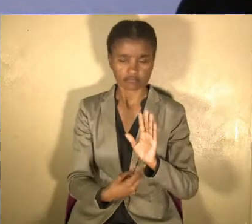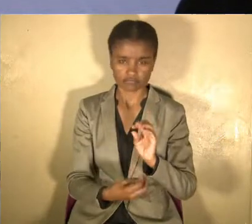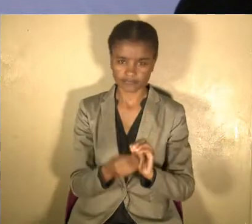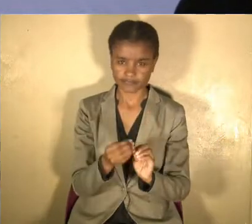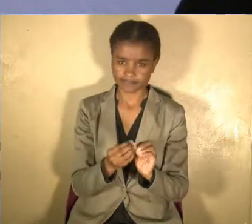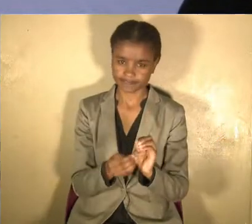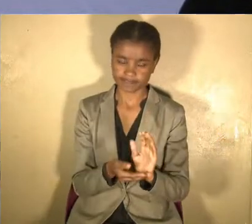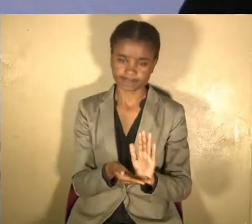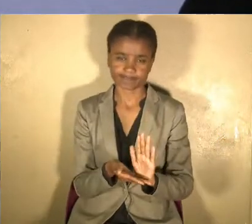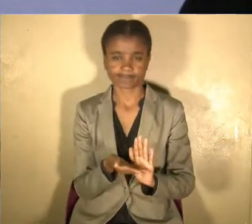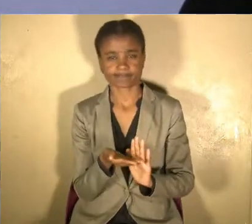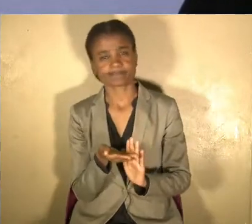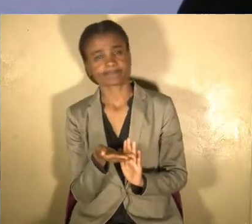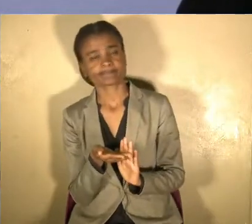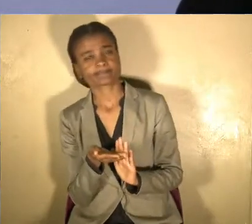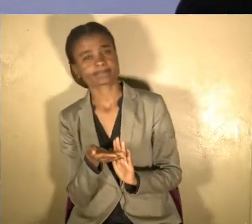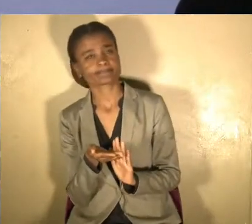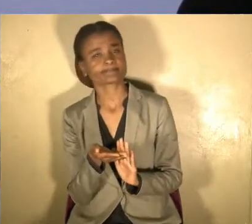think we had